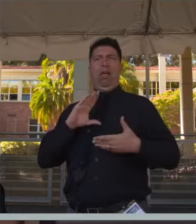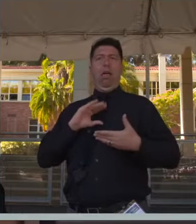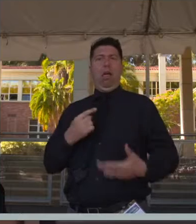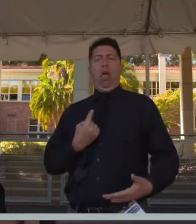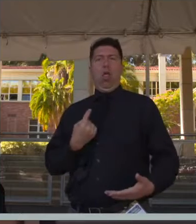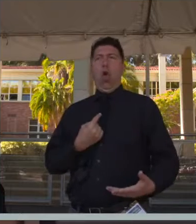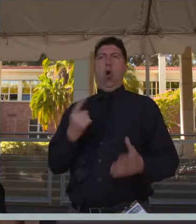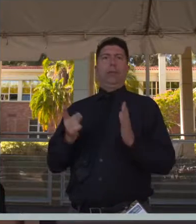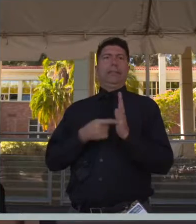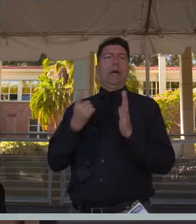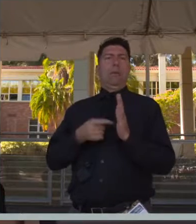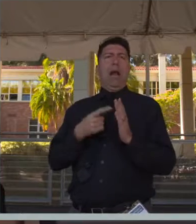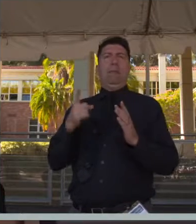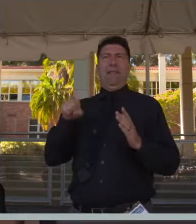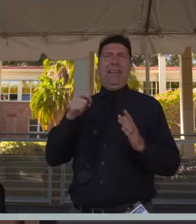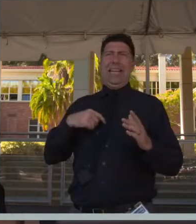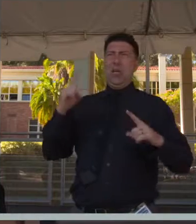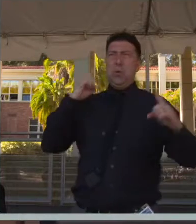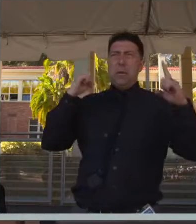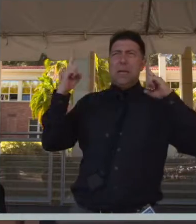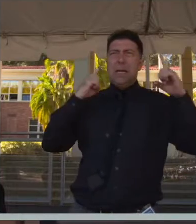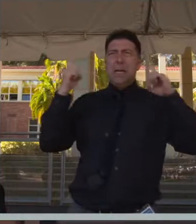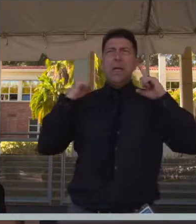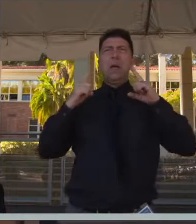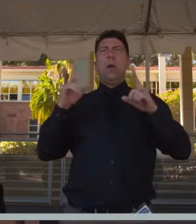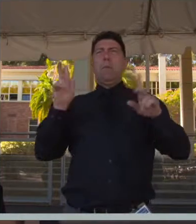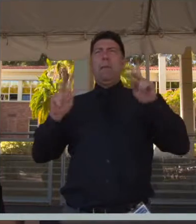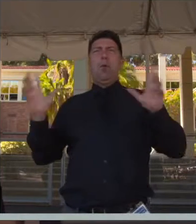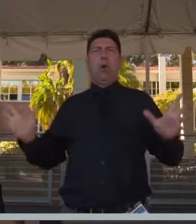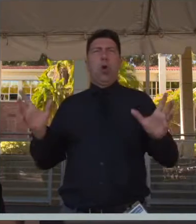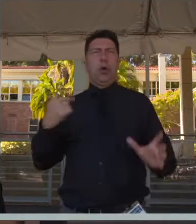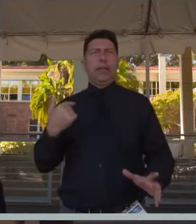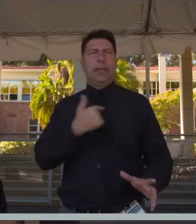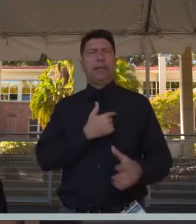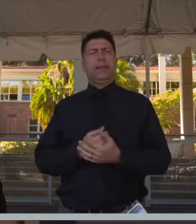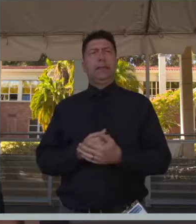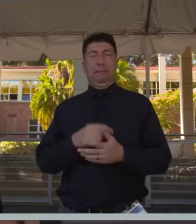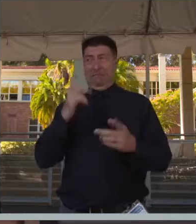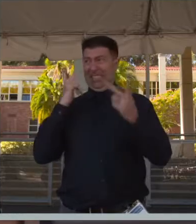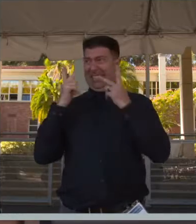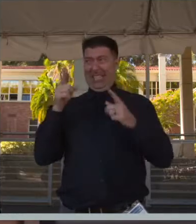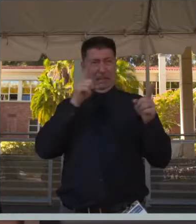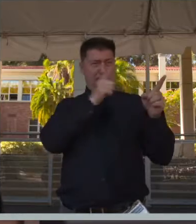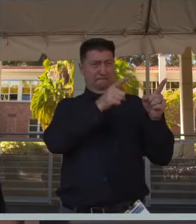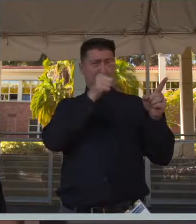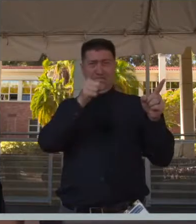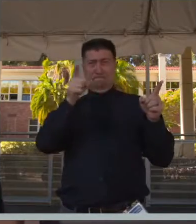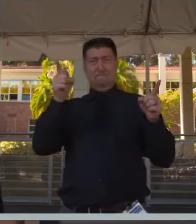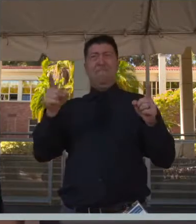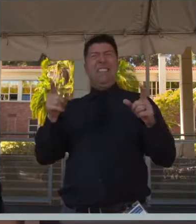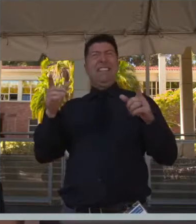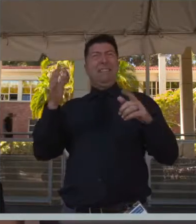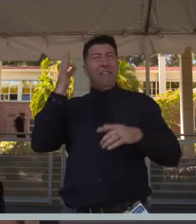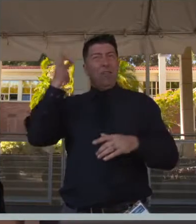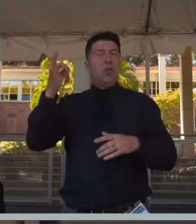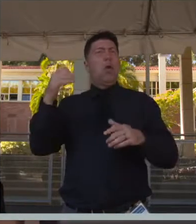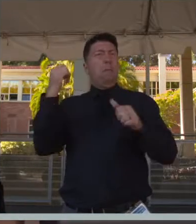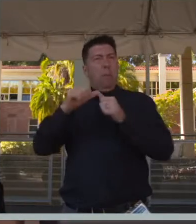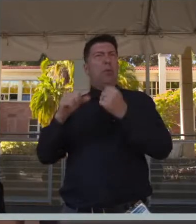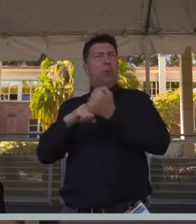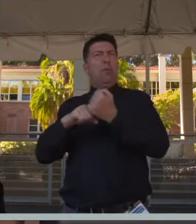of doubt when we need to hear the sound of encouragement. I see each of you in the future remembering to support